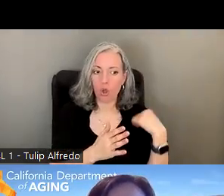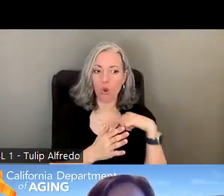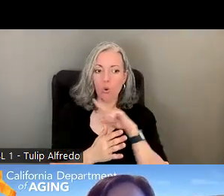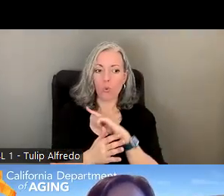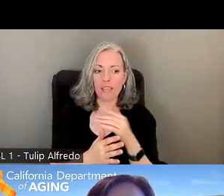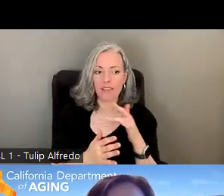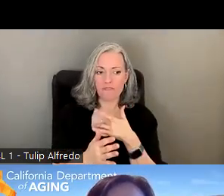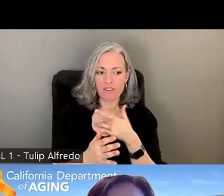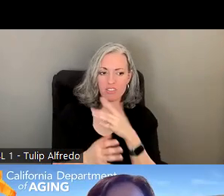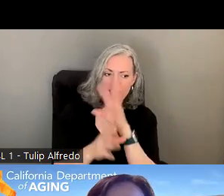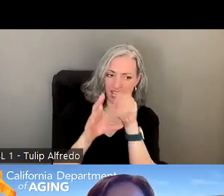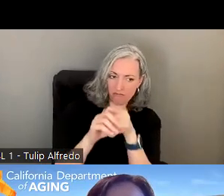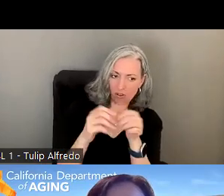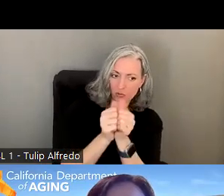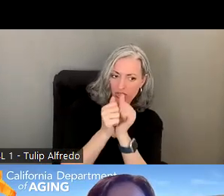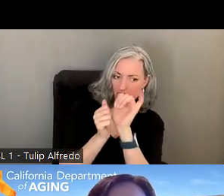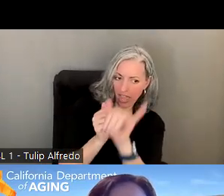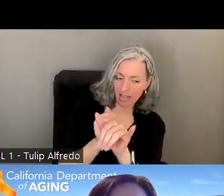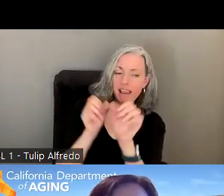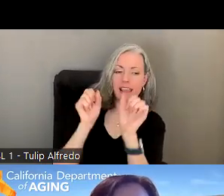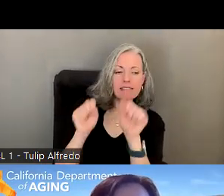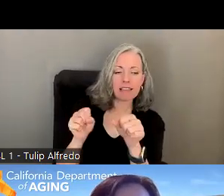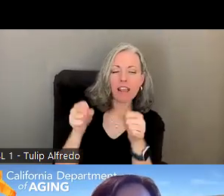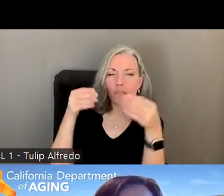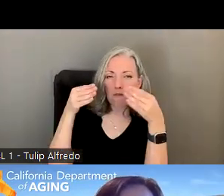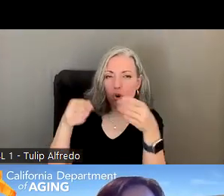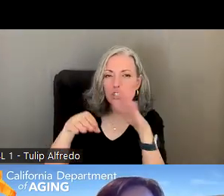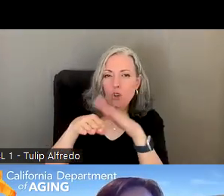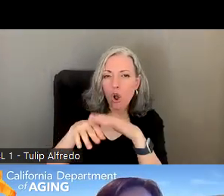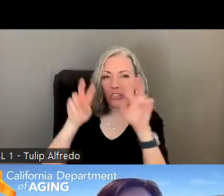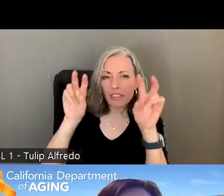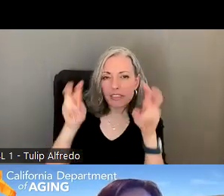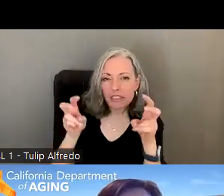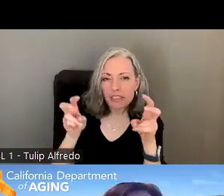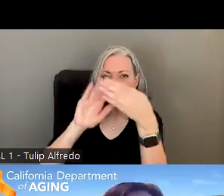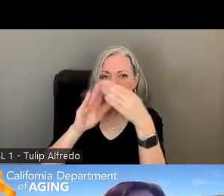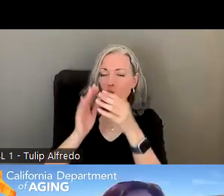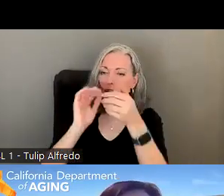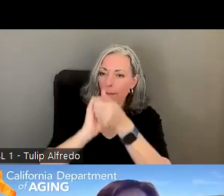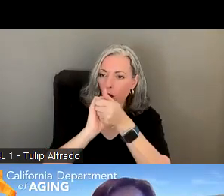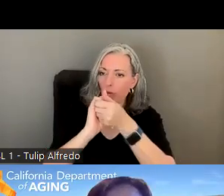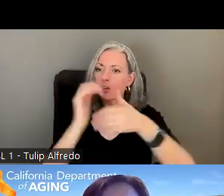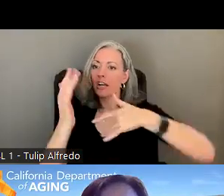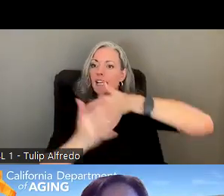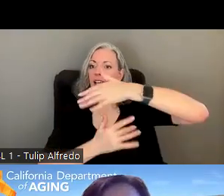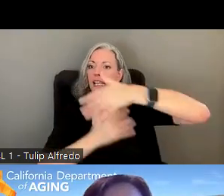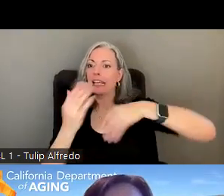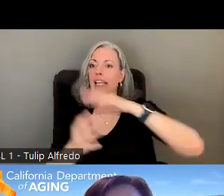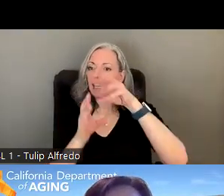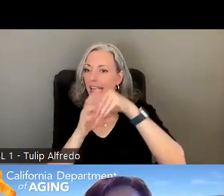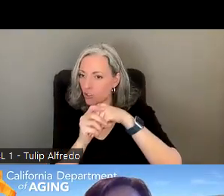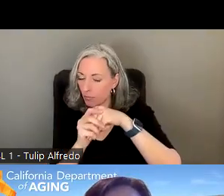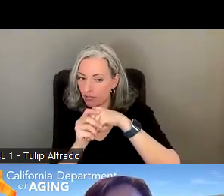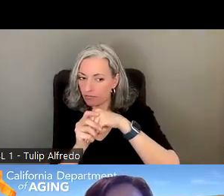domains, we can really hone in on the theme of community partner and engagement. So